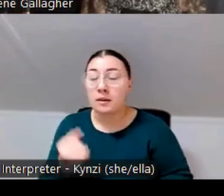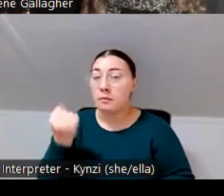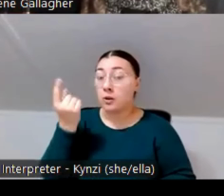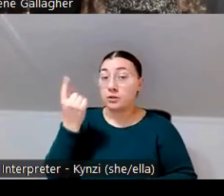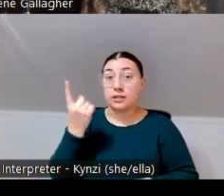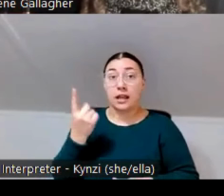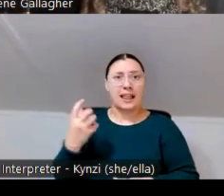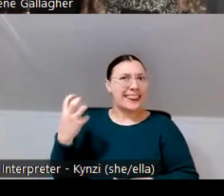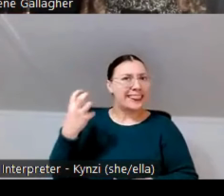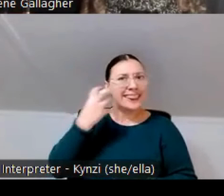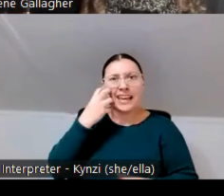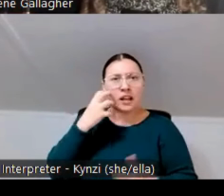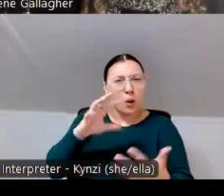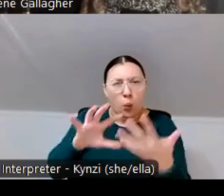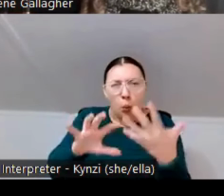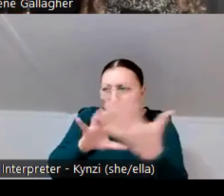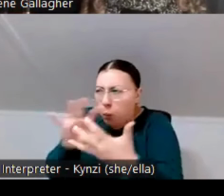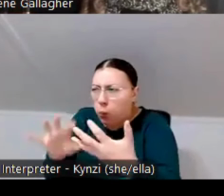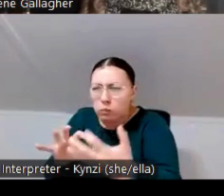front of you outside.